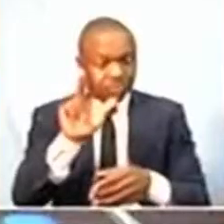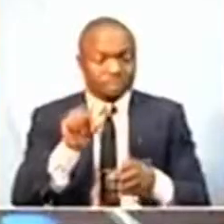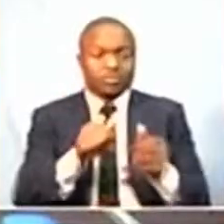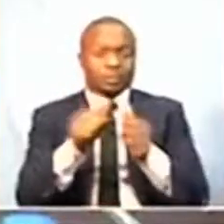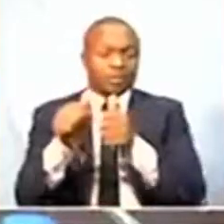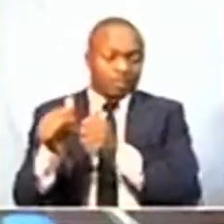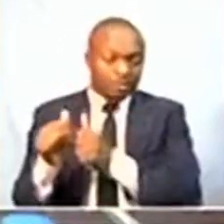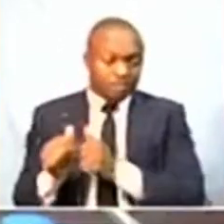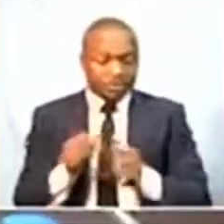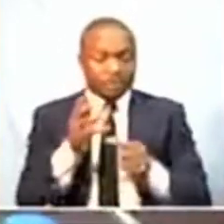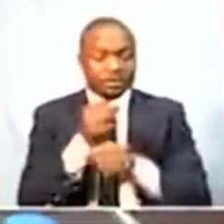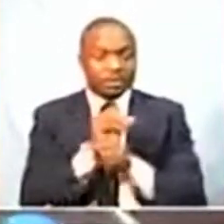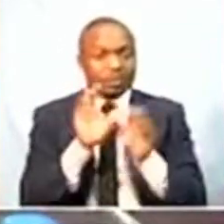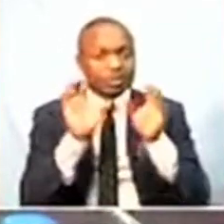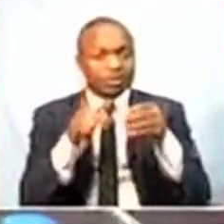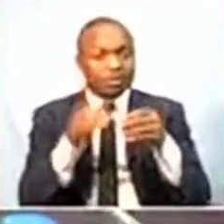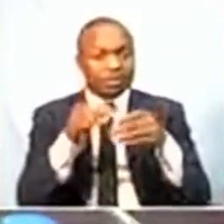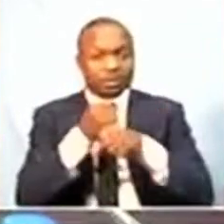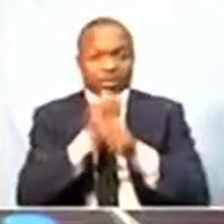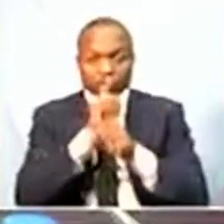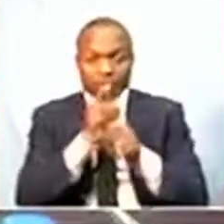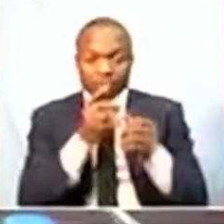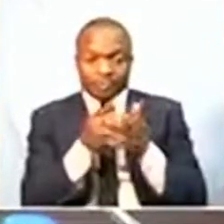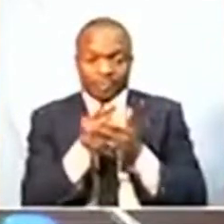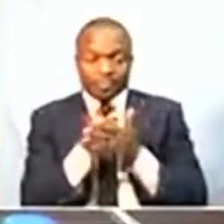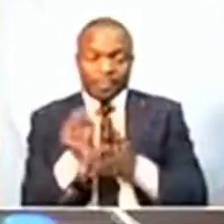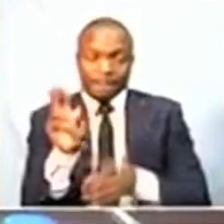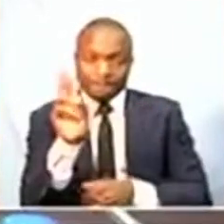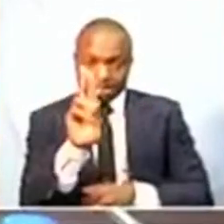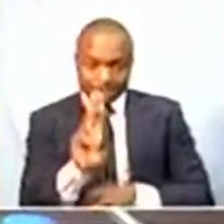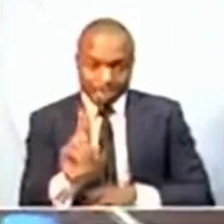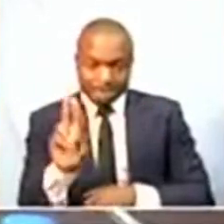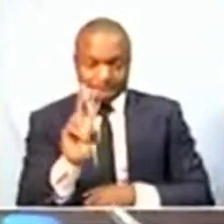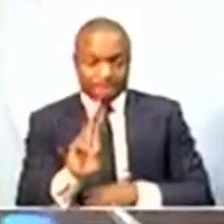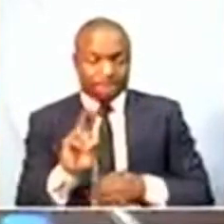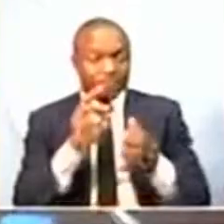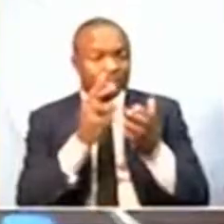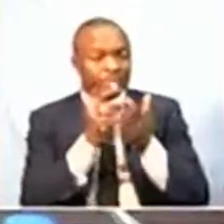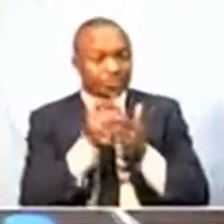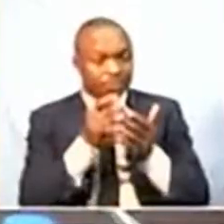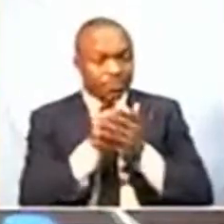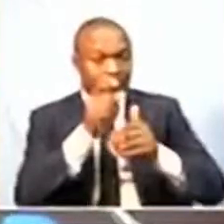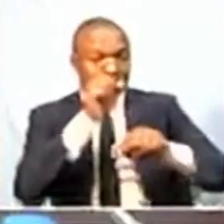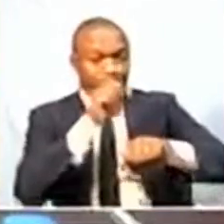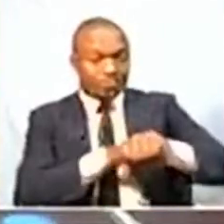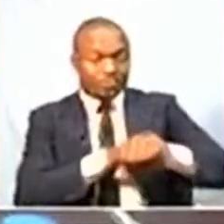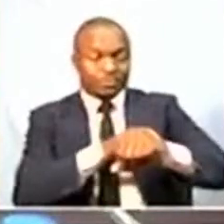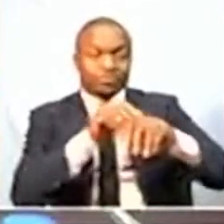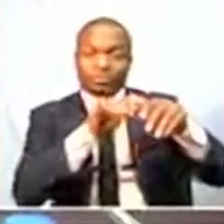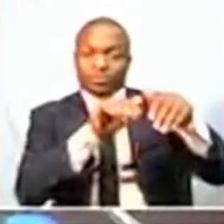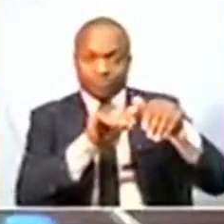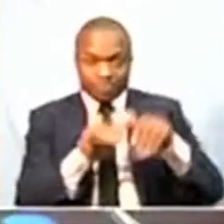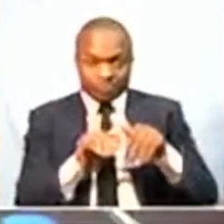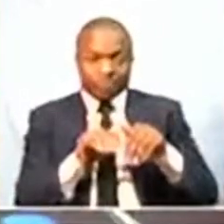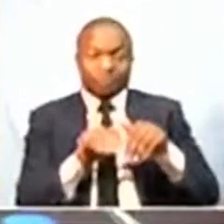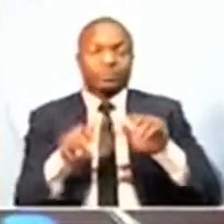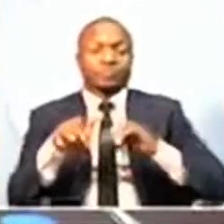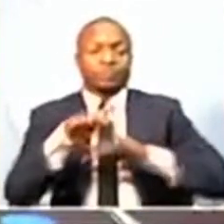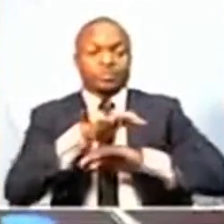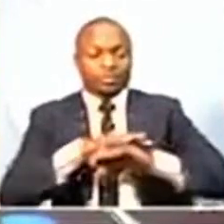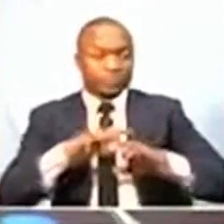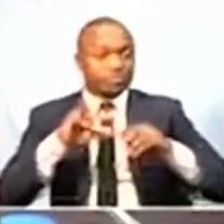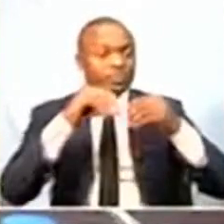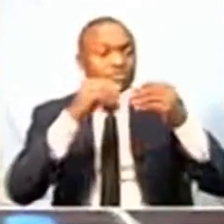Action taken, Chair, Council is to ensure that funds are utilized within the accounting period in order to avoid the over